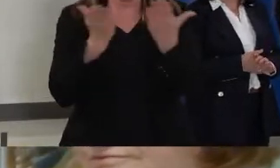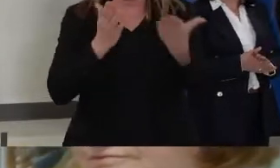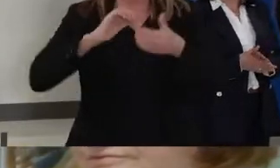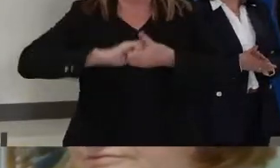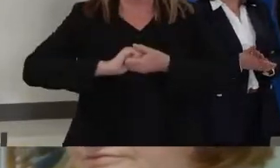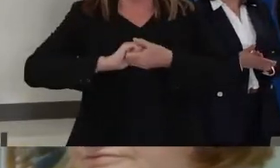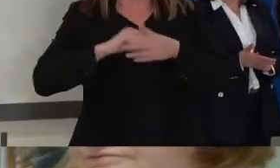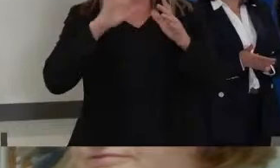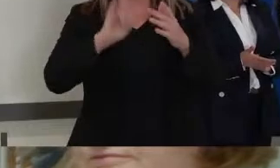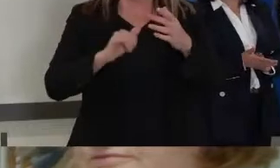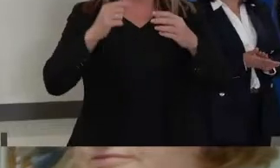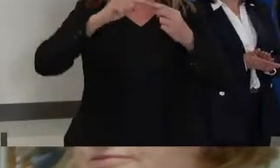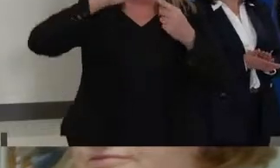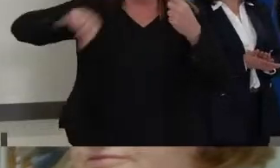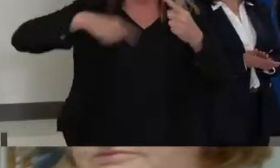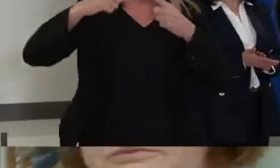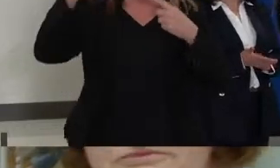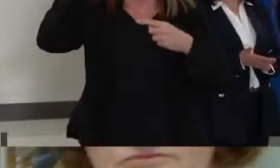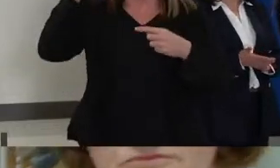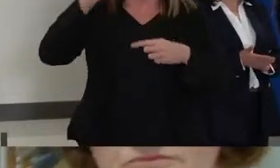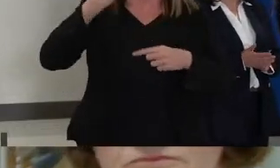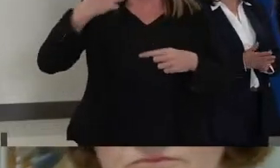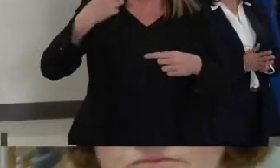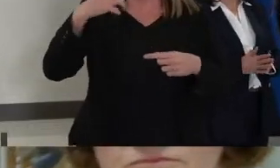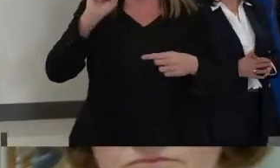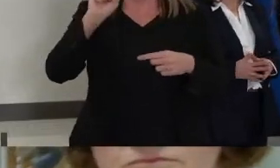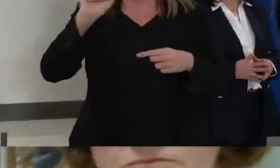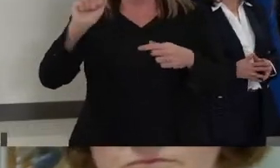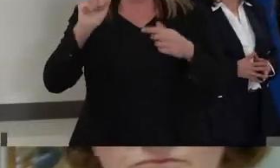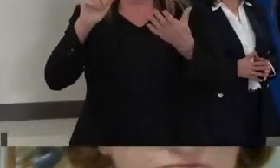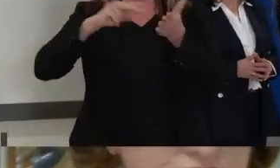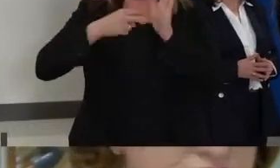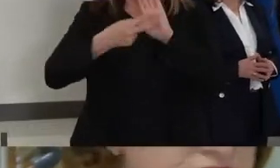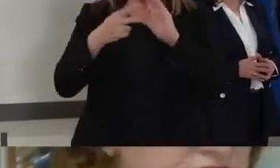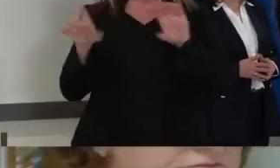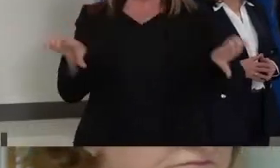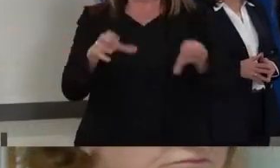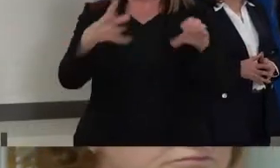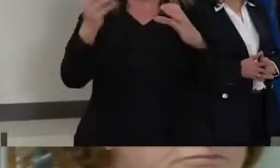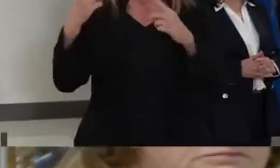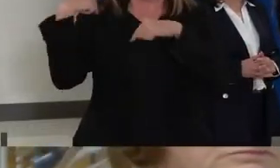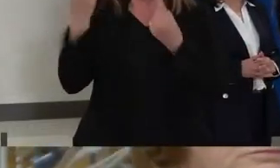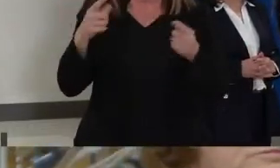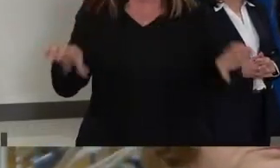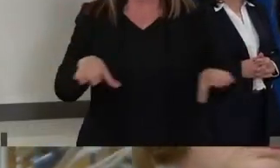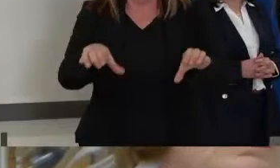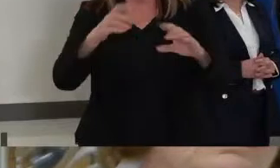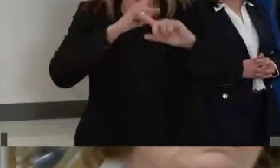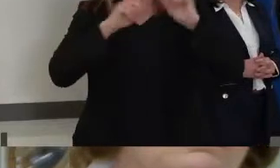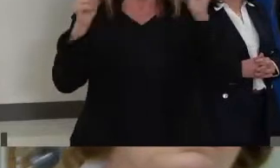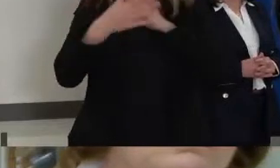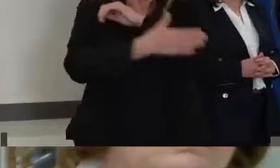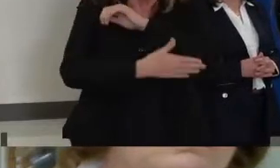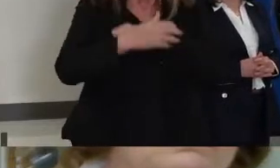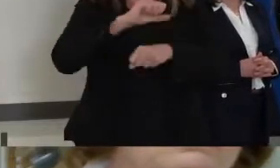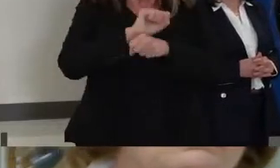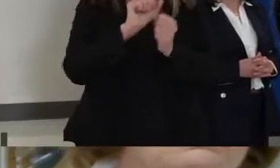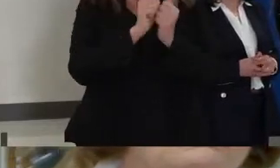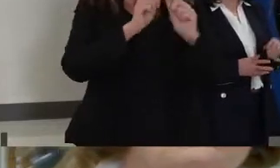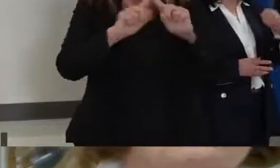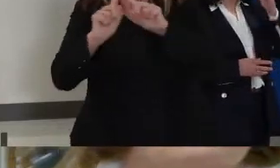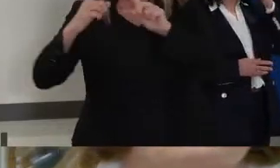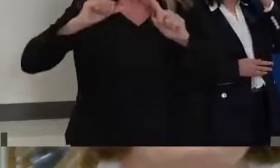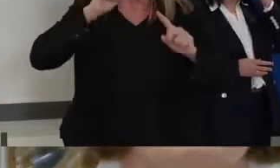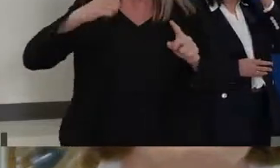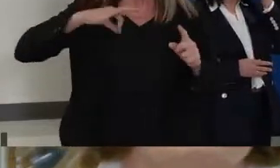Mental Health Services Act was intended to do and has done. The counties, working with the nonprofit